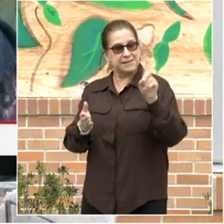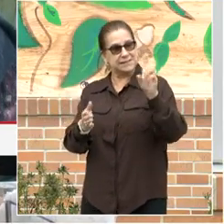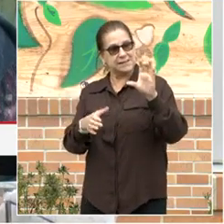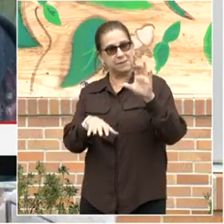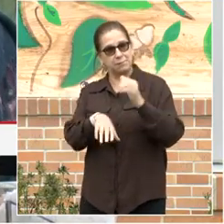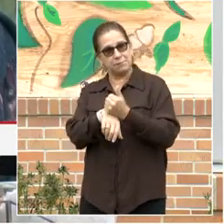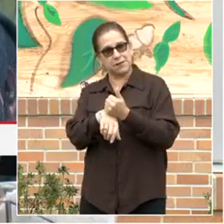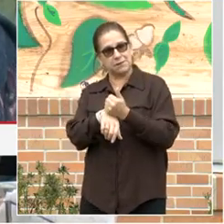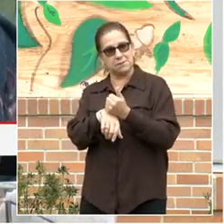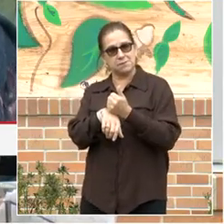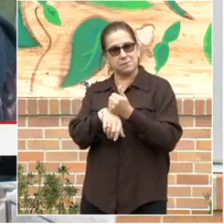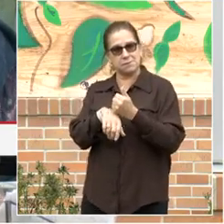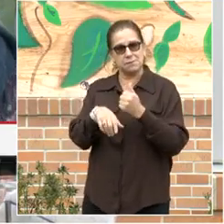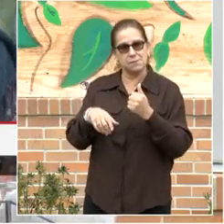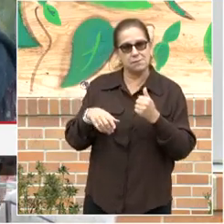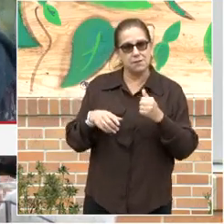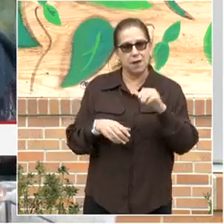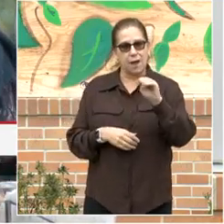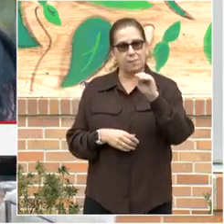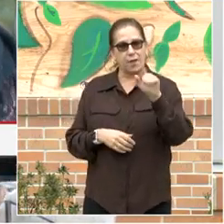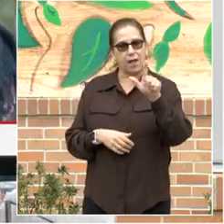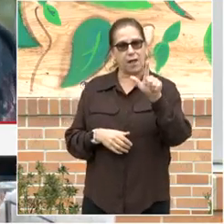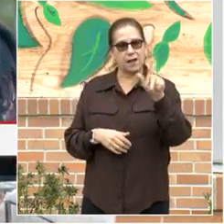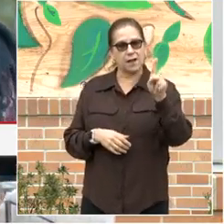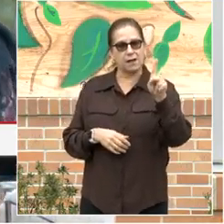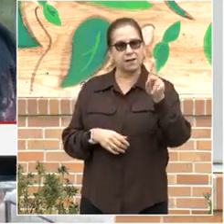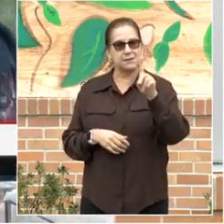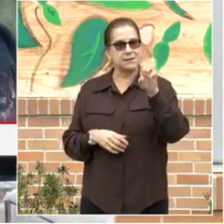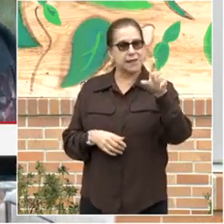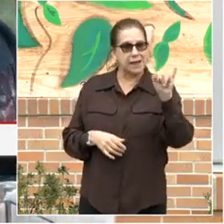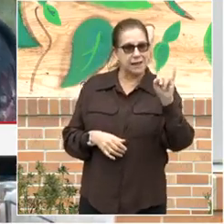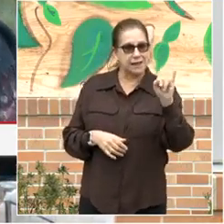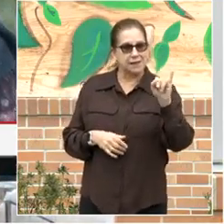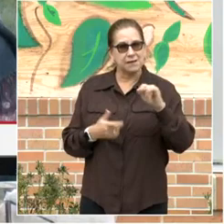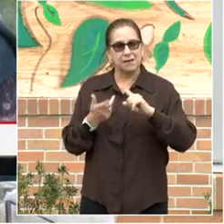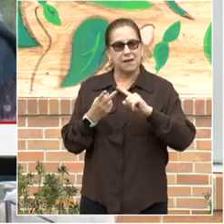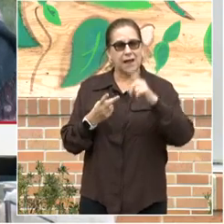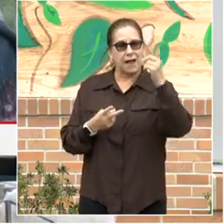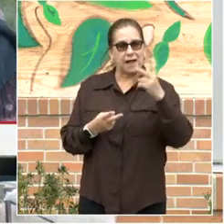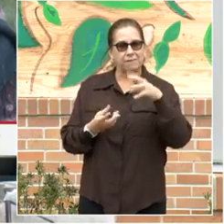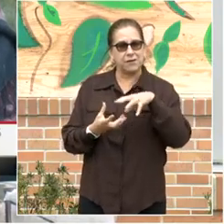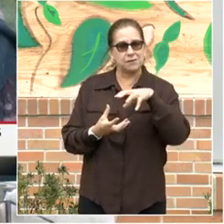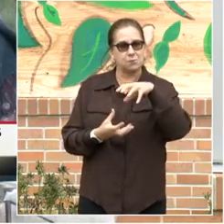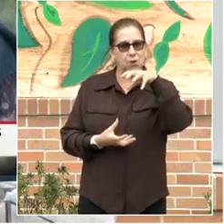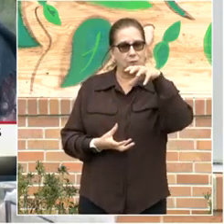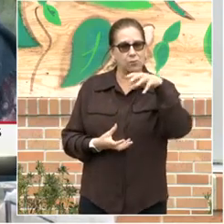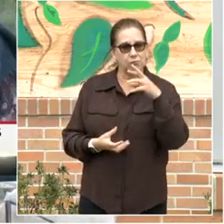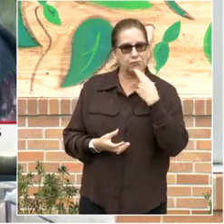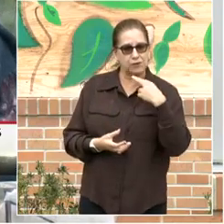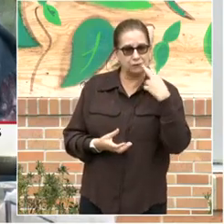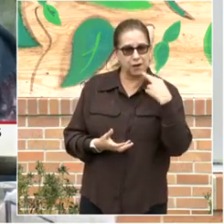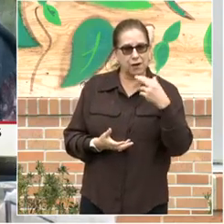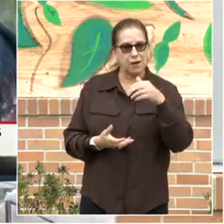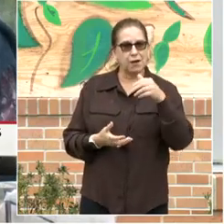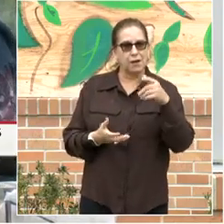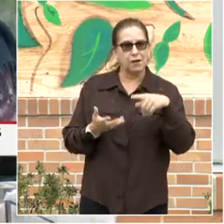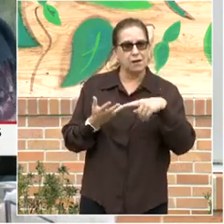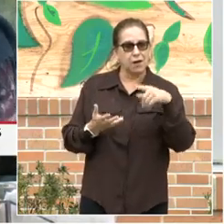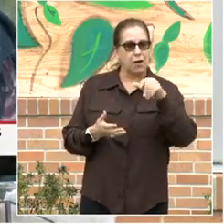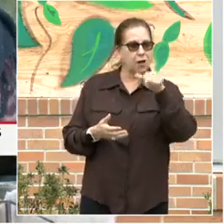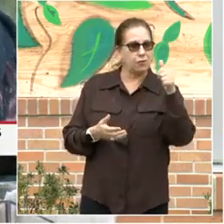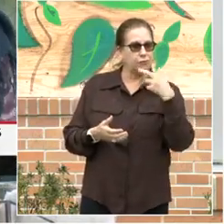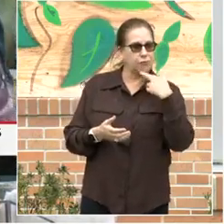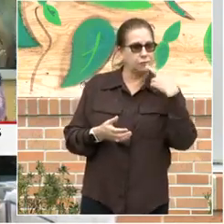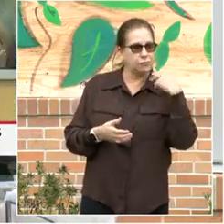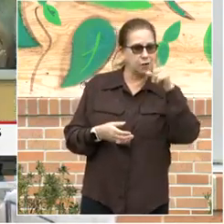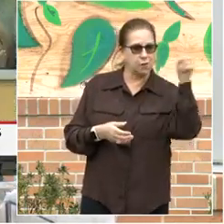the MLK Deli and Half Smoke will open new locations in Ward 7 and 8. And